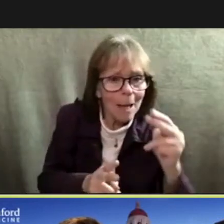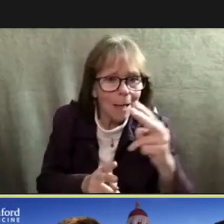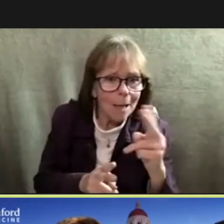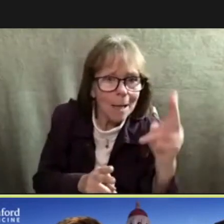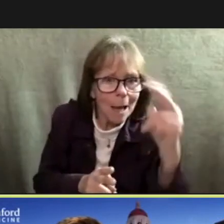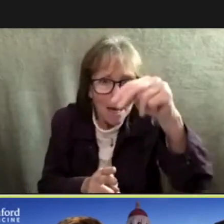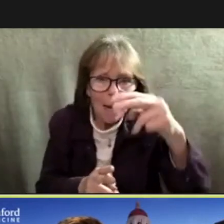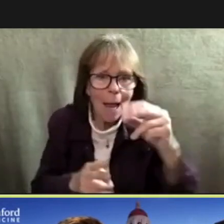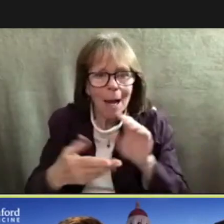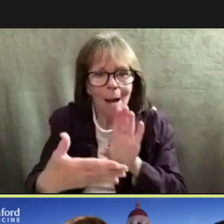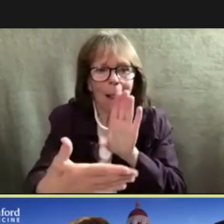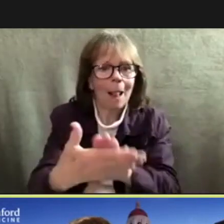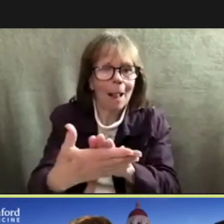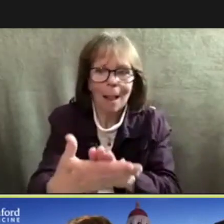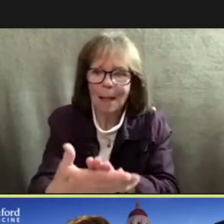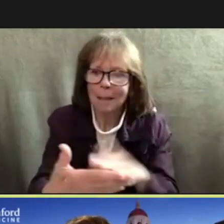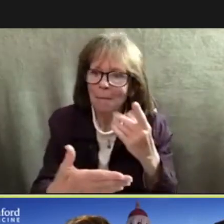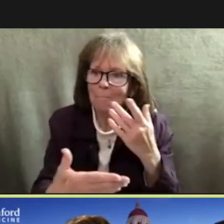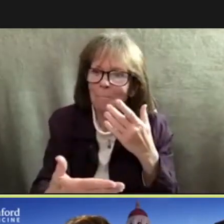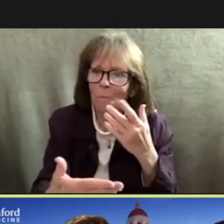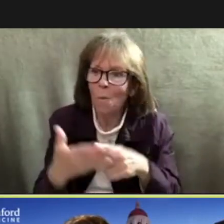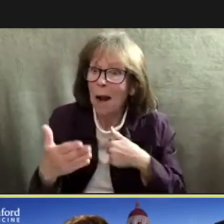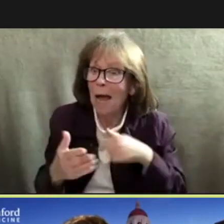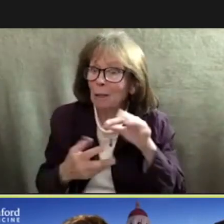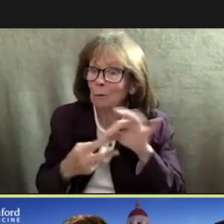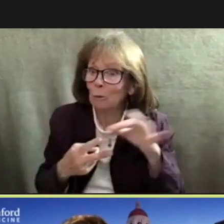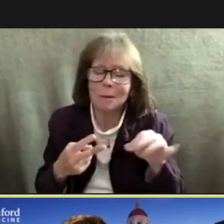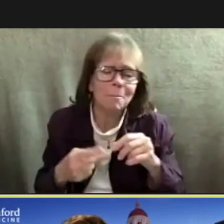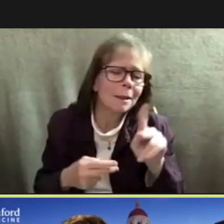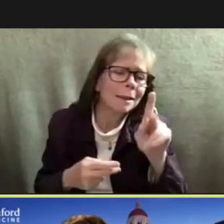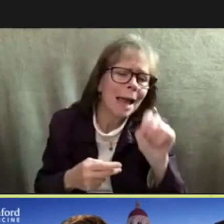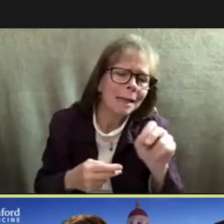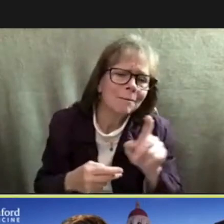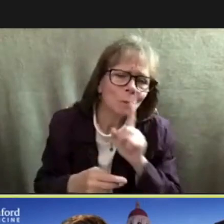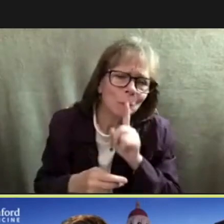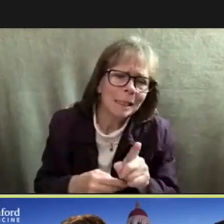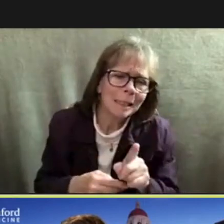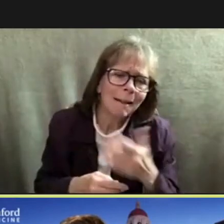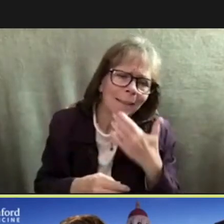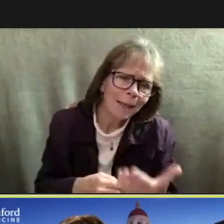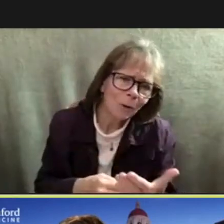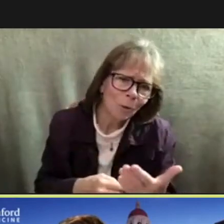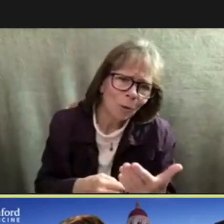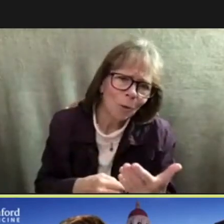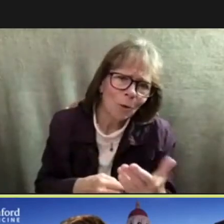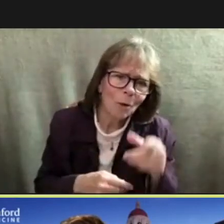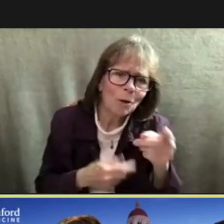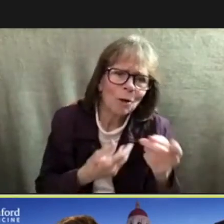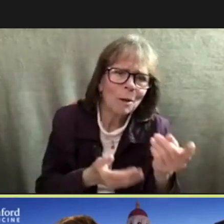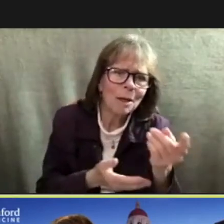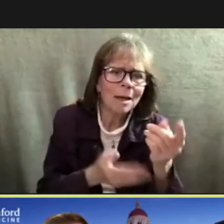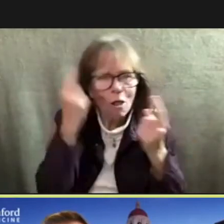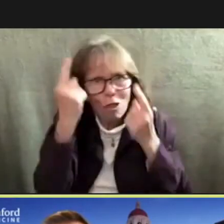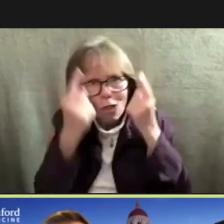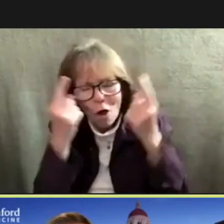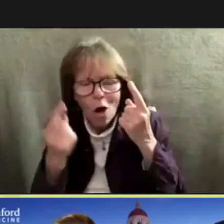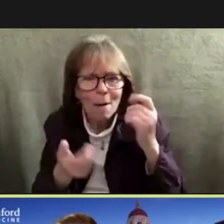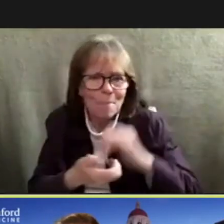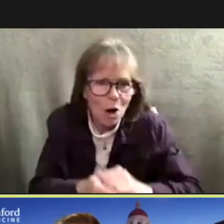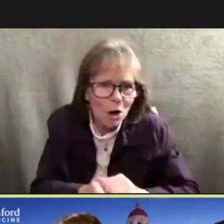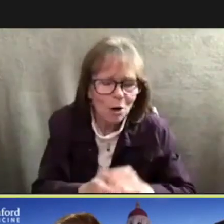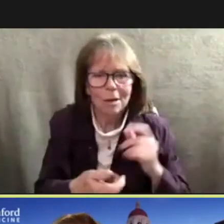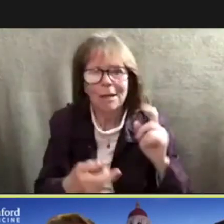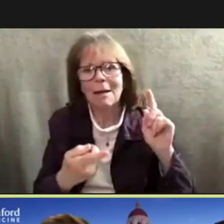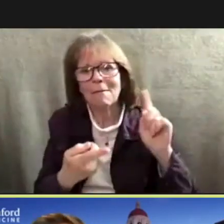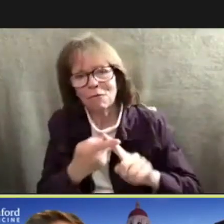choice. So I thought that was pretty awesome. But sincerely, Ken, thank you so much for being a thought partner and friend in